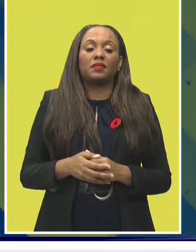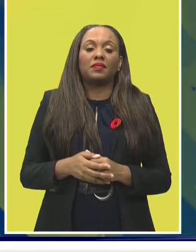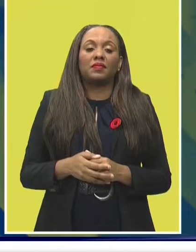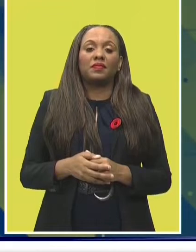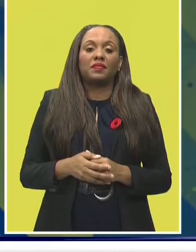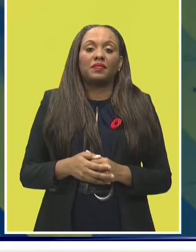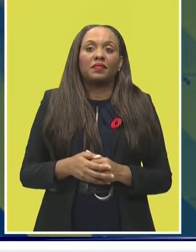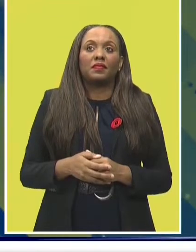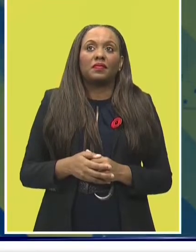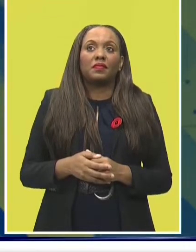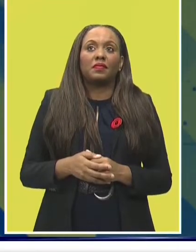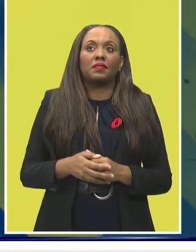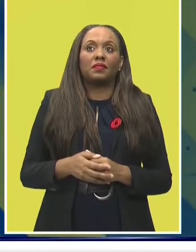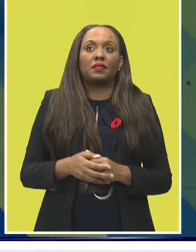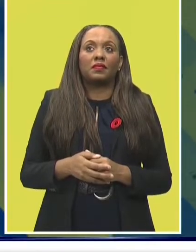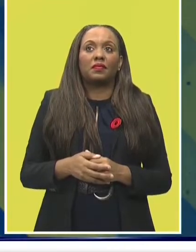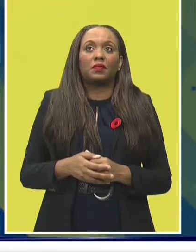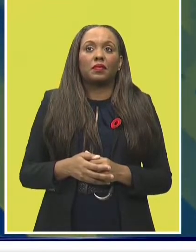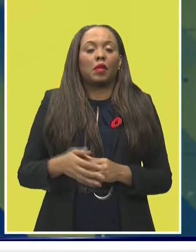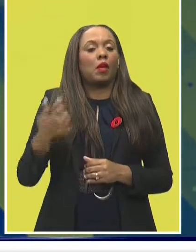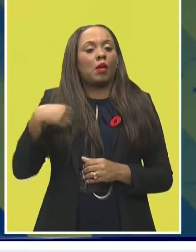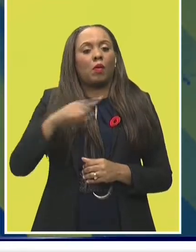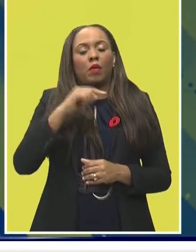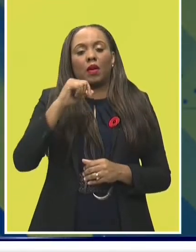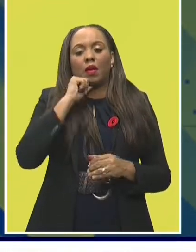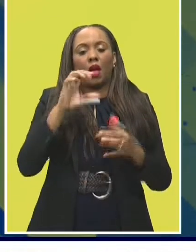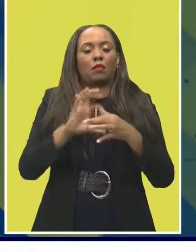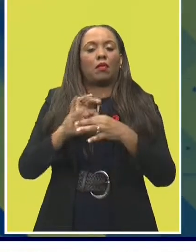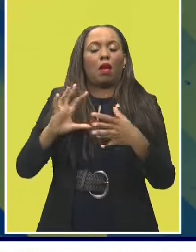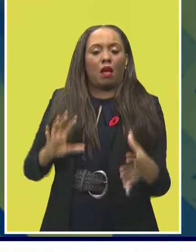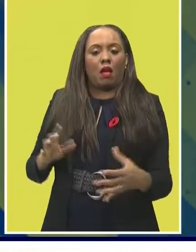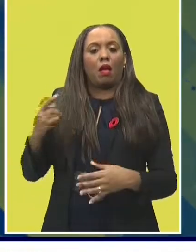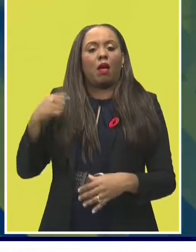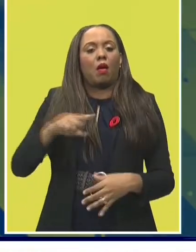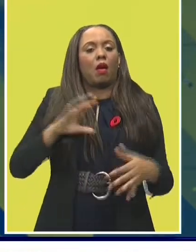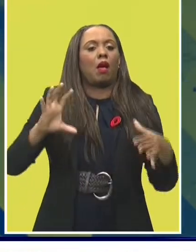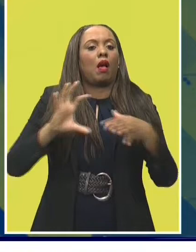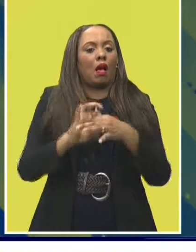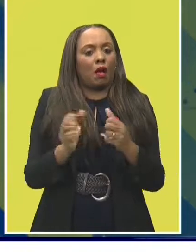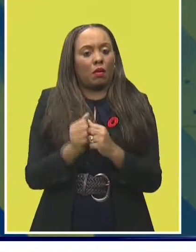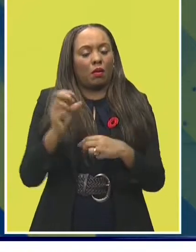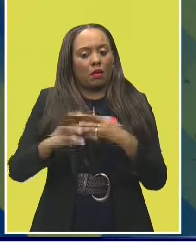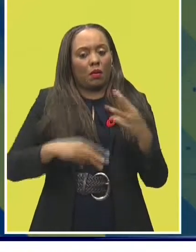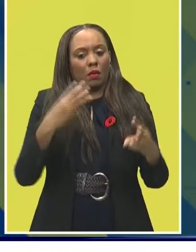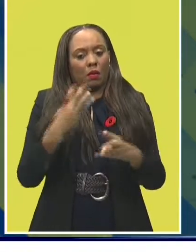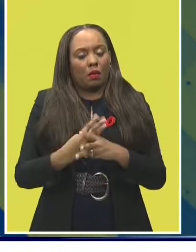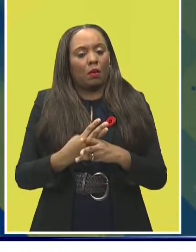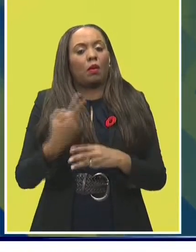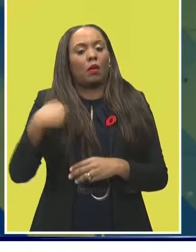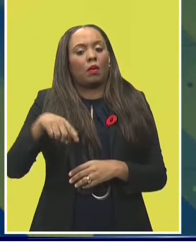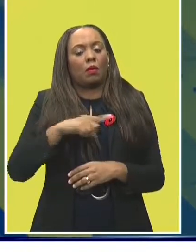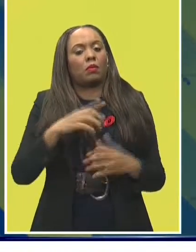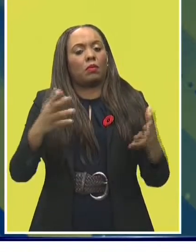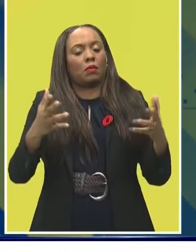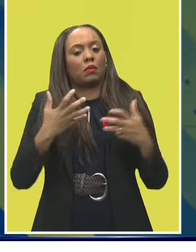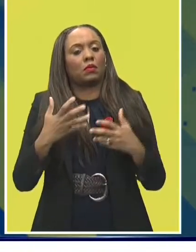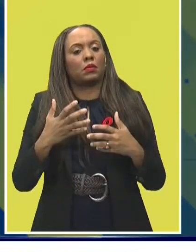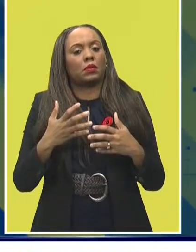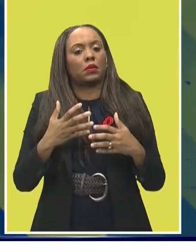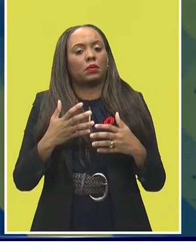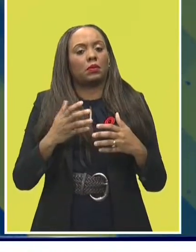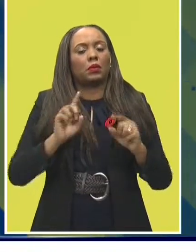not, that doesn't mean we're sort of disengaging from the world. And we are certainly going to be out there